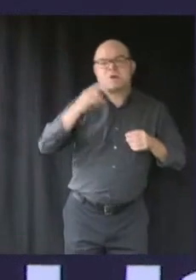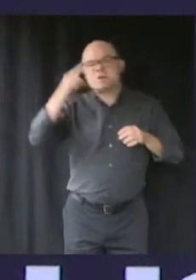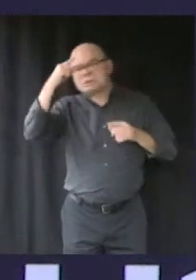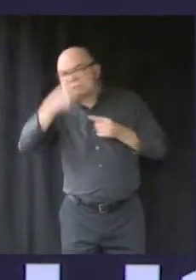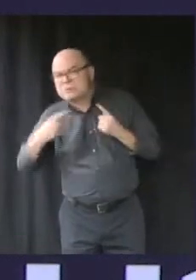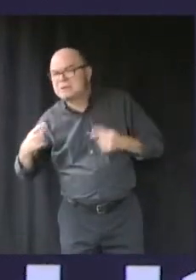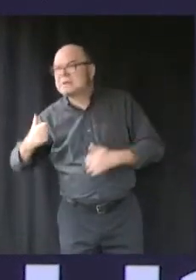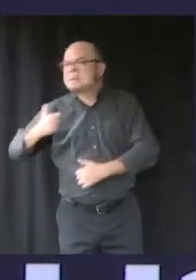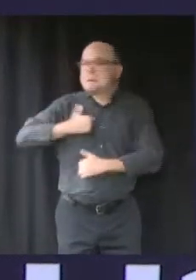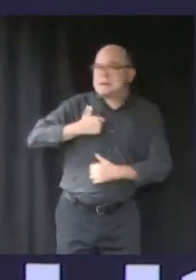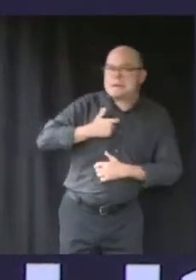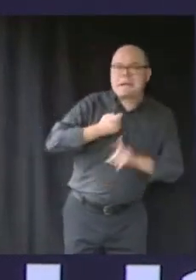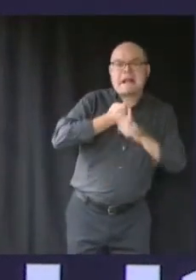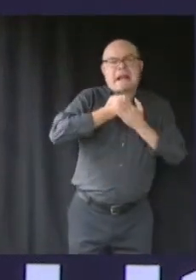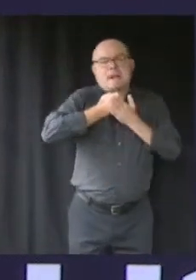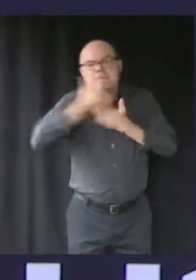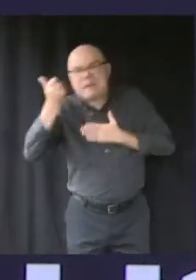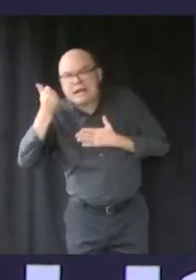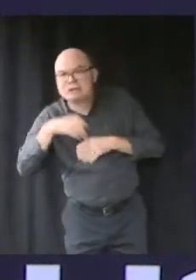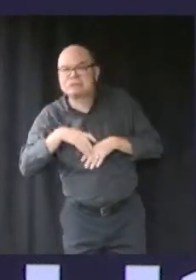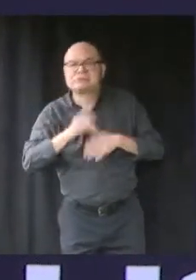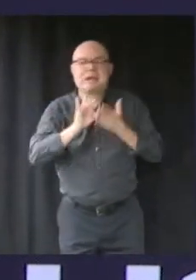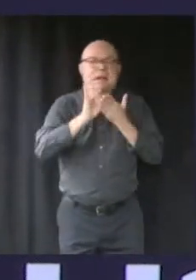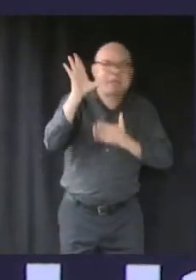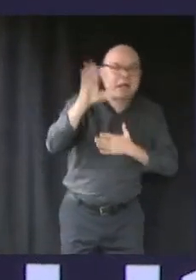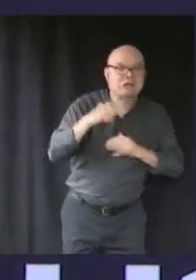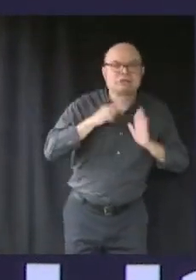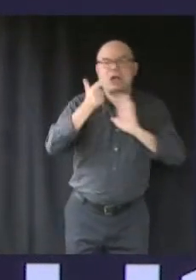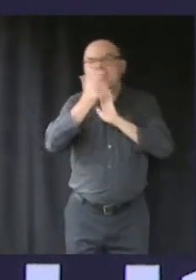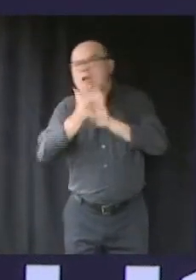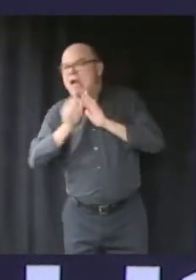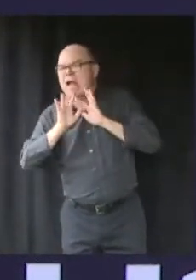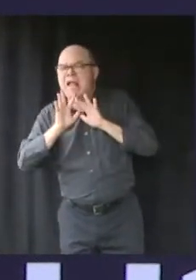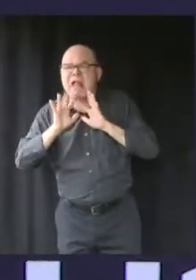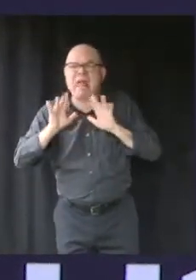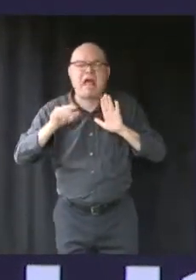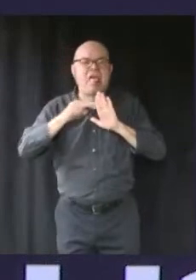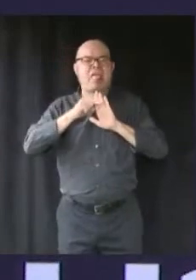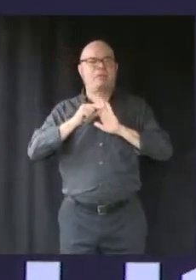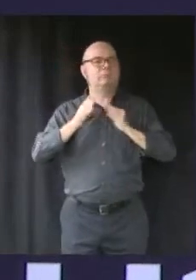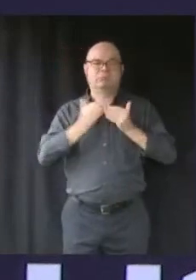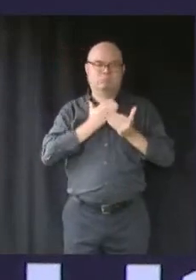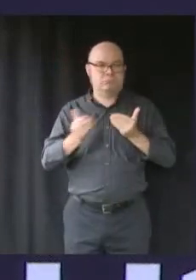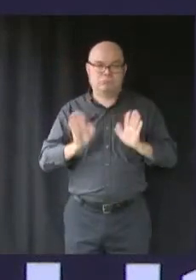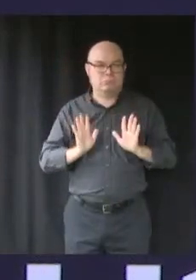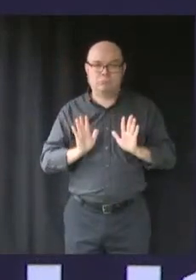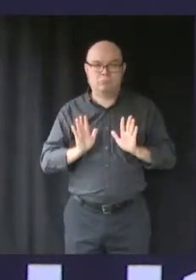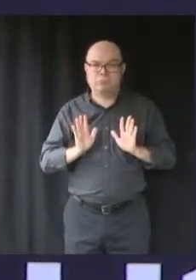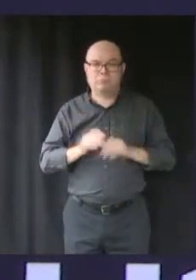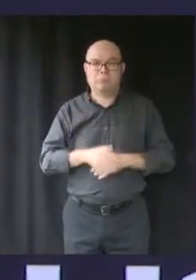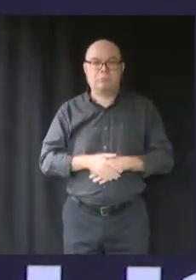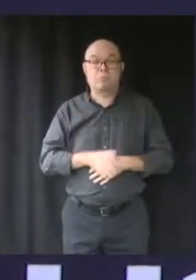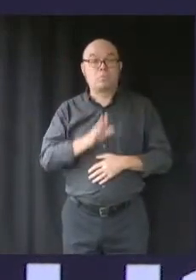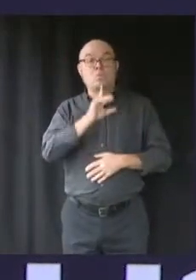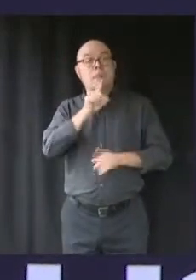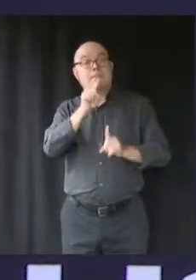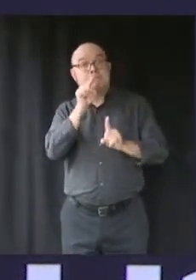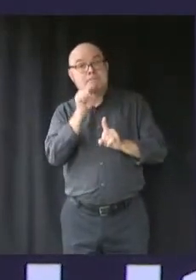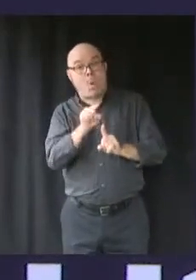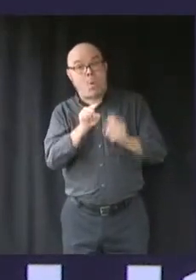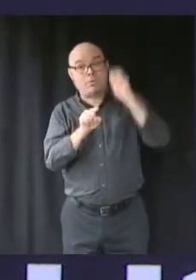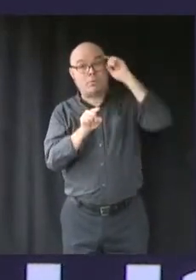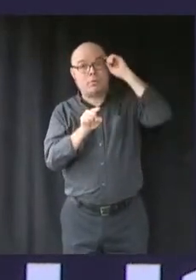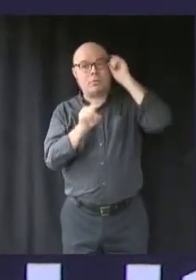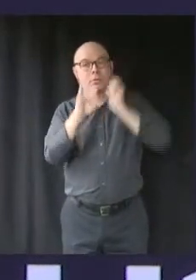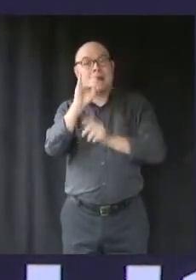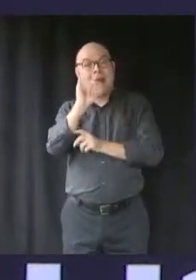rule of law in this country, that the ideals and values that Chris Dodd fought